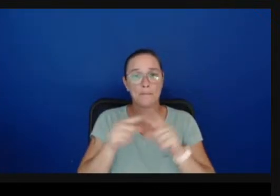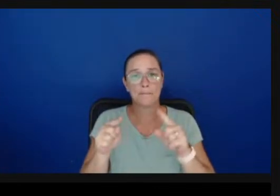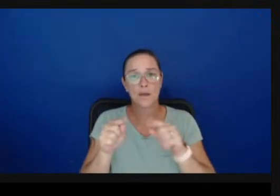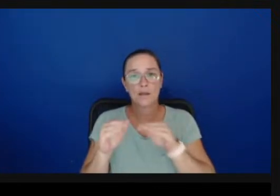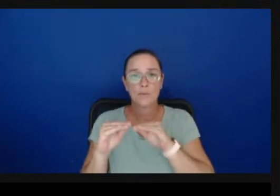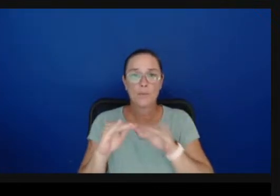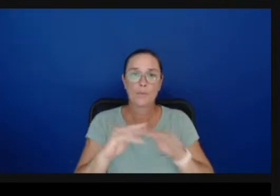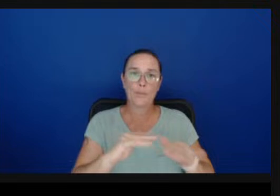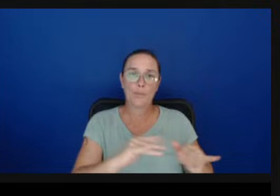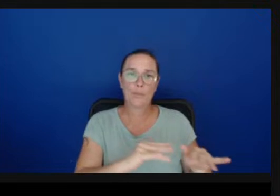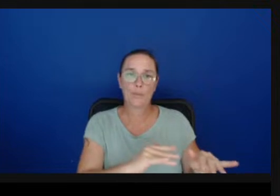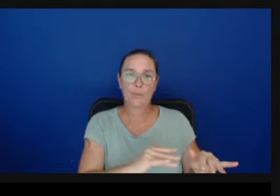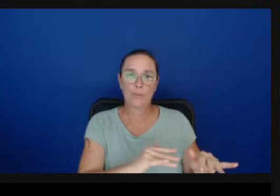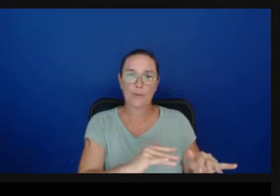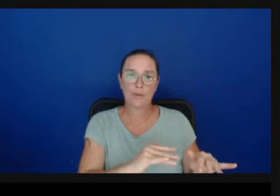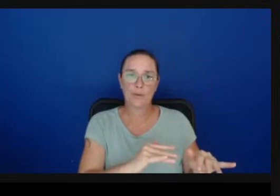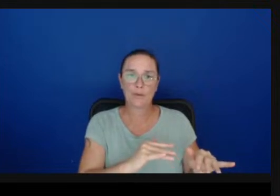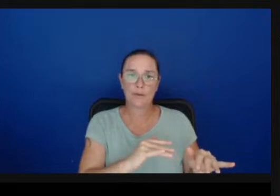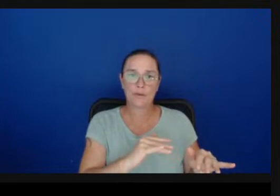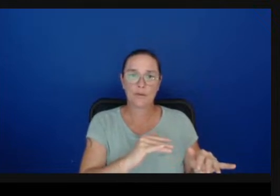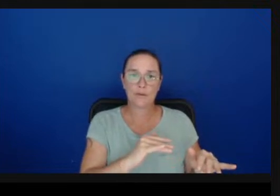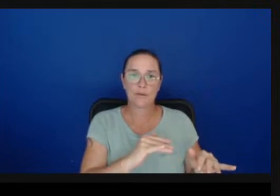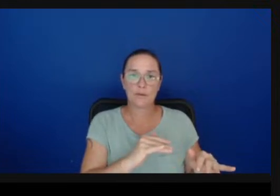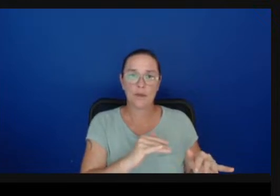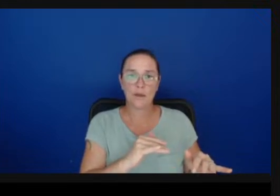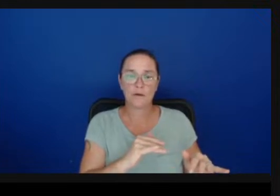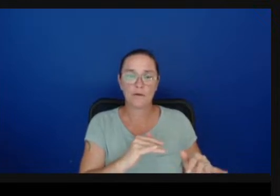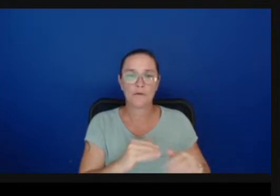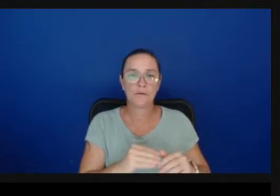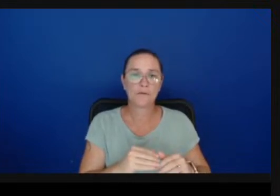away from the areas people